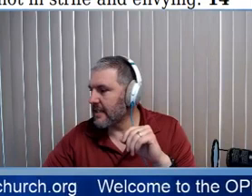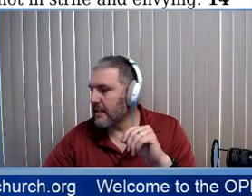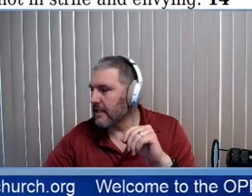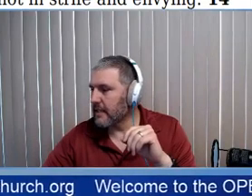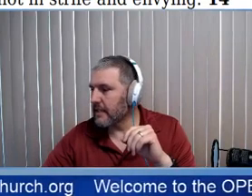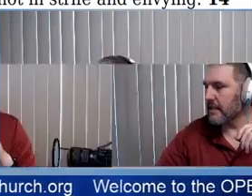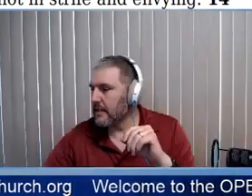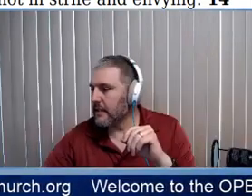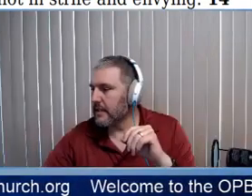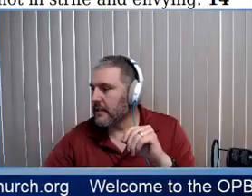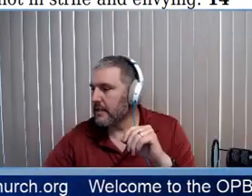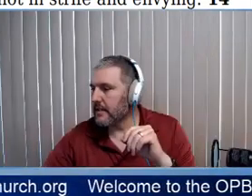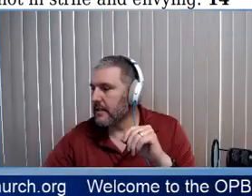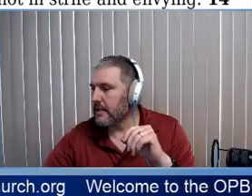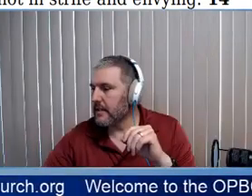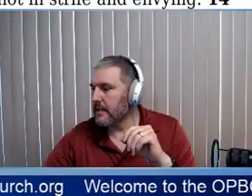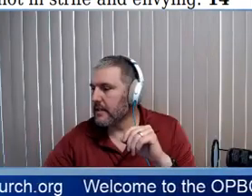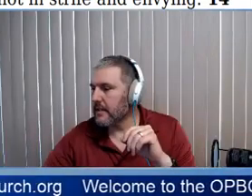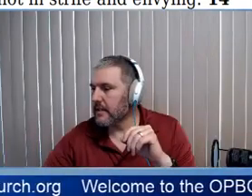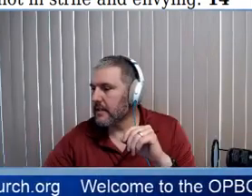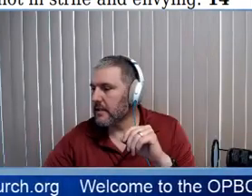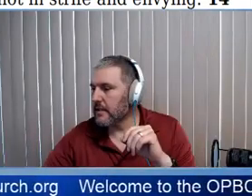light.